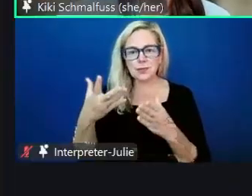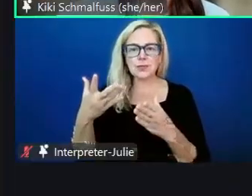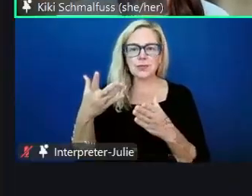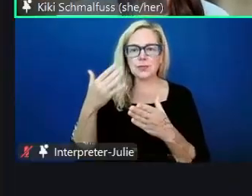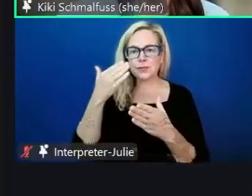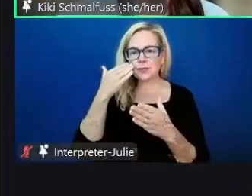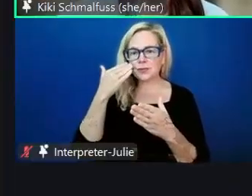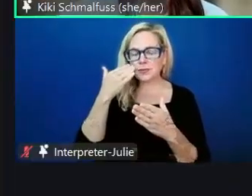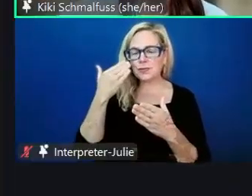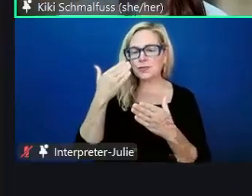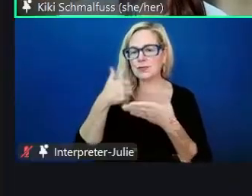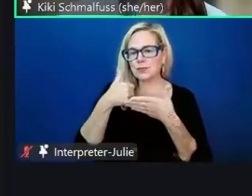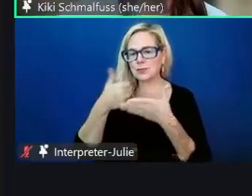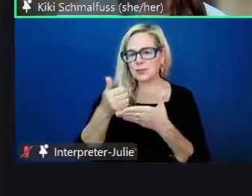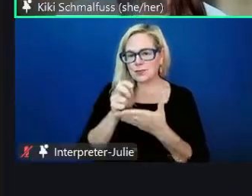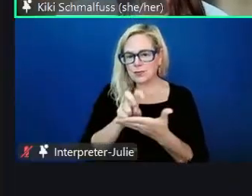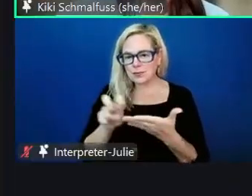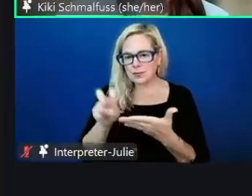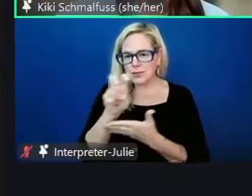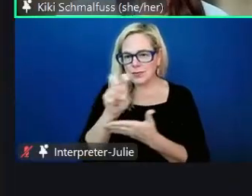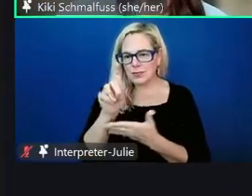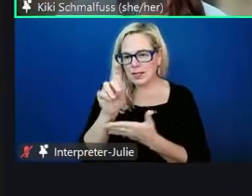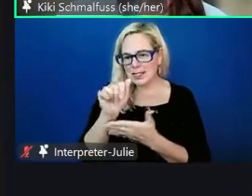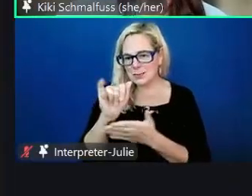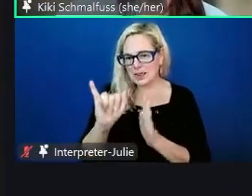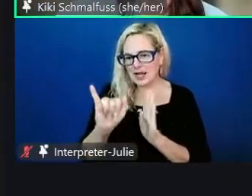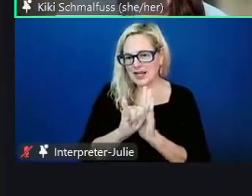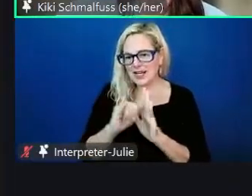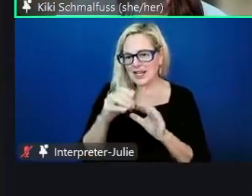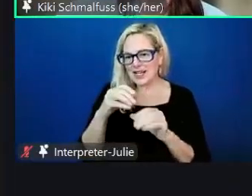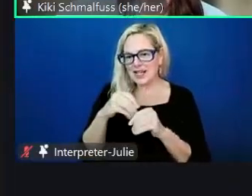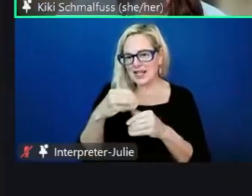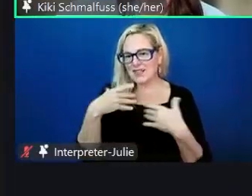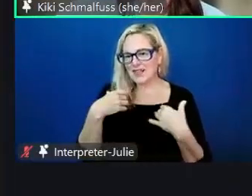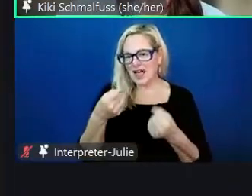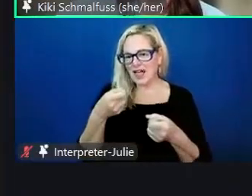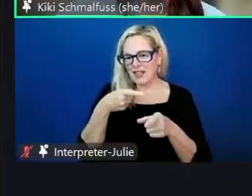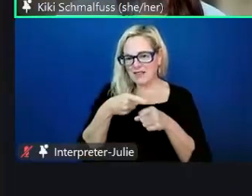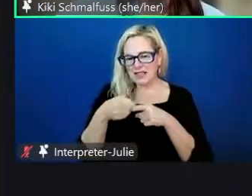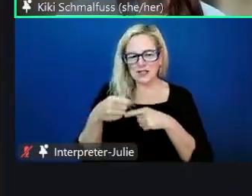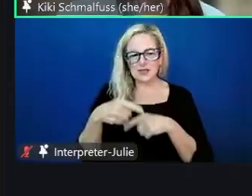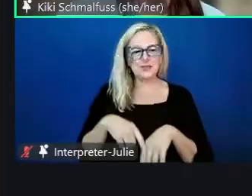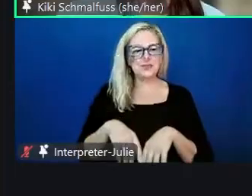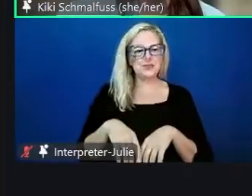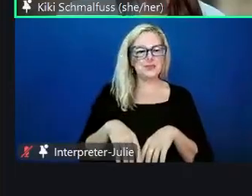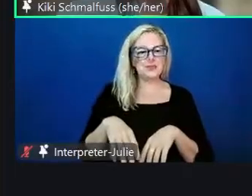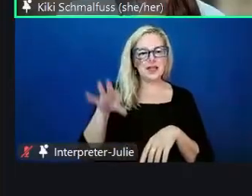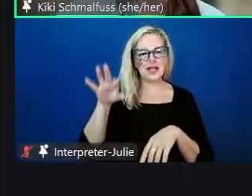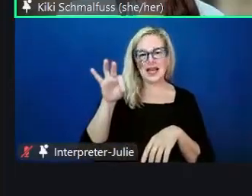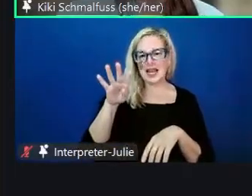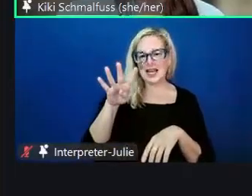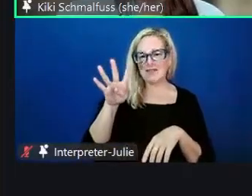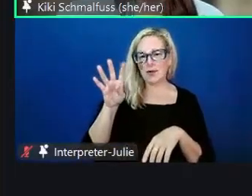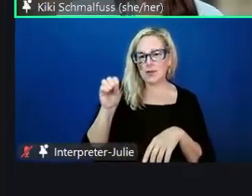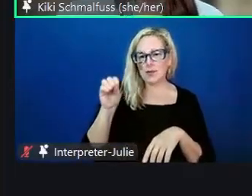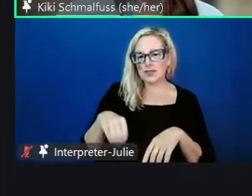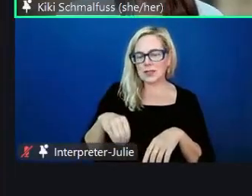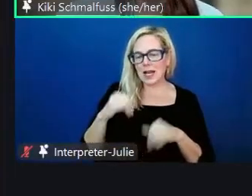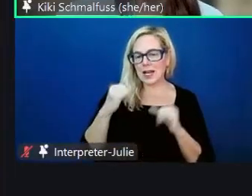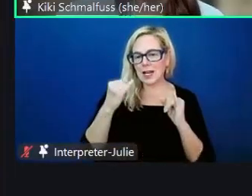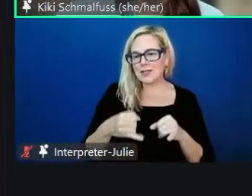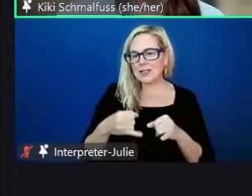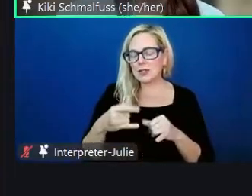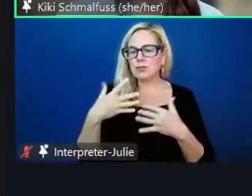disability identity in the health field. Again, 94% of individuals indicated they strongly agree or agree that the program